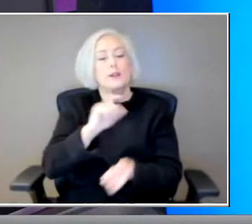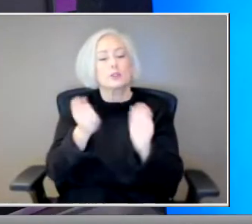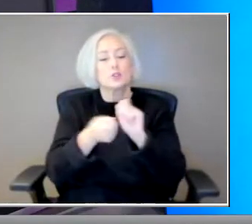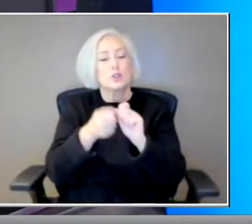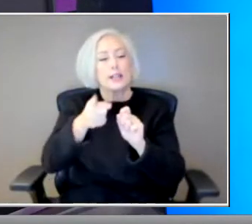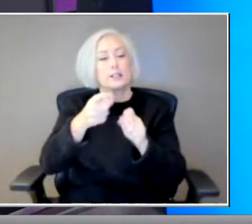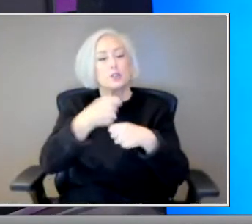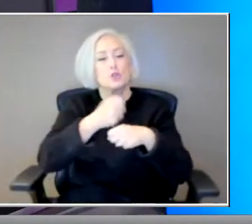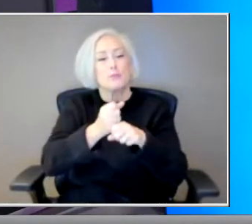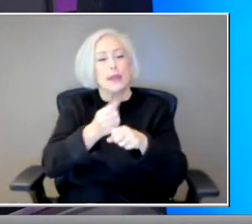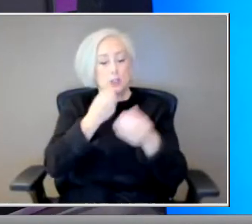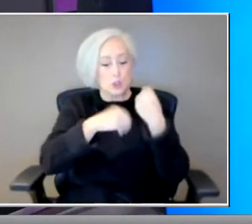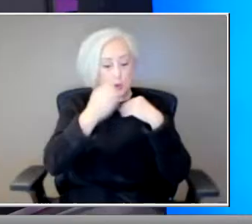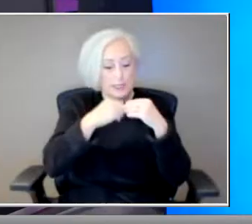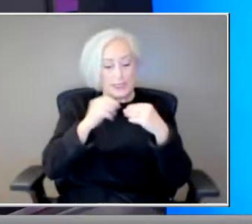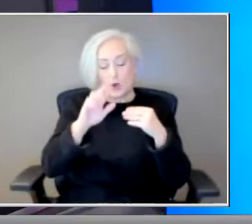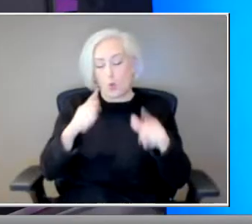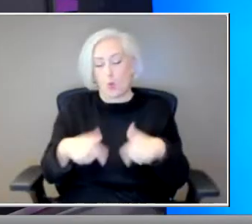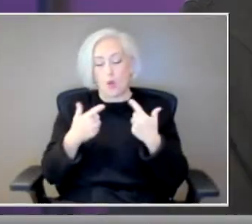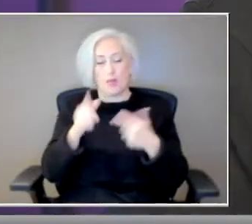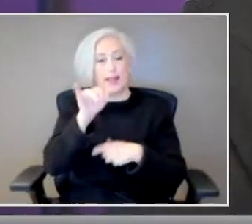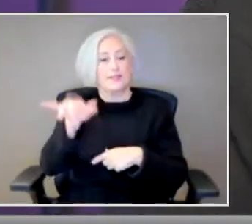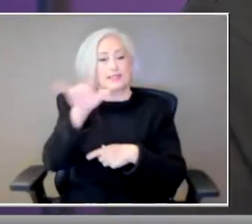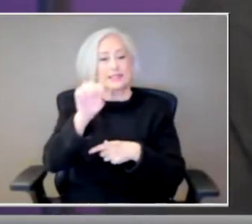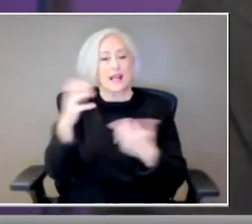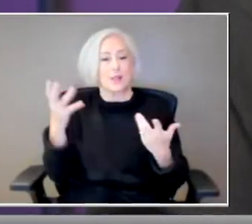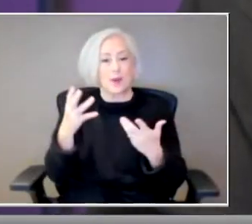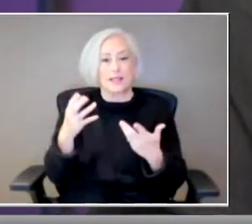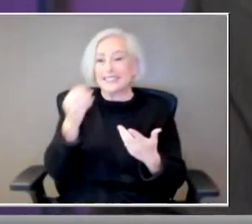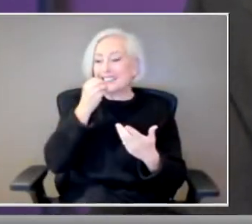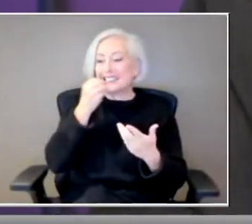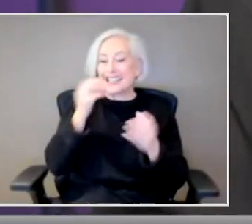diet or his lifestyle? I'll eat a lot more salad.